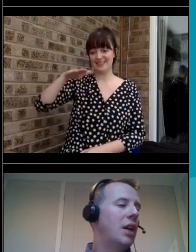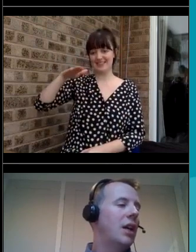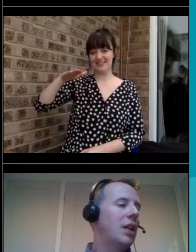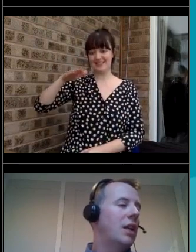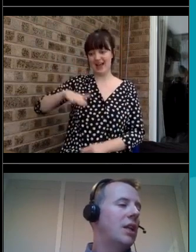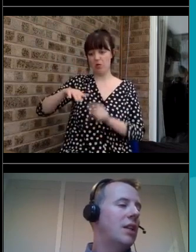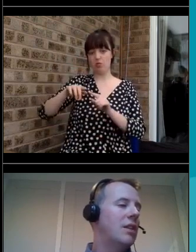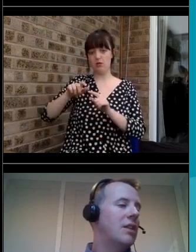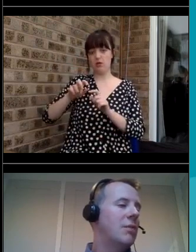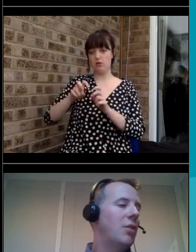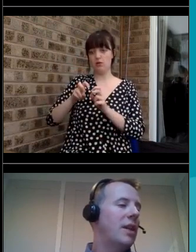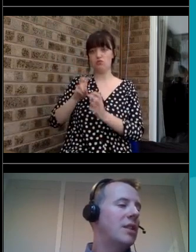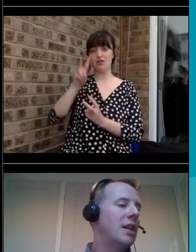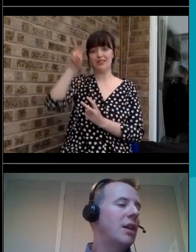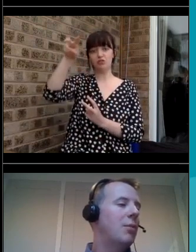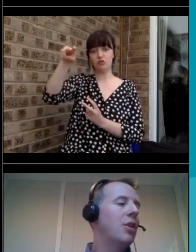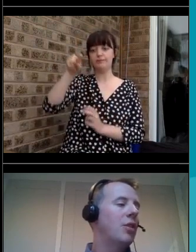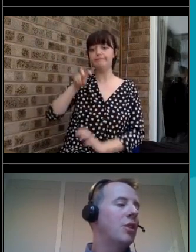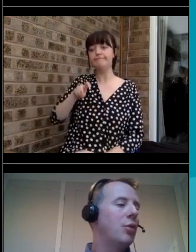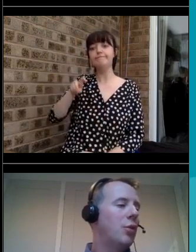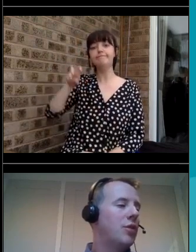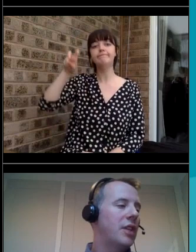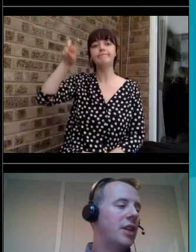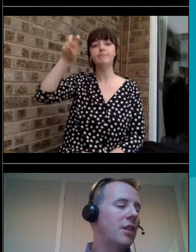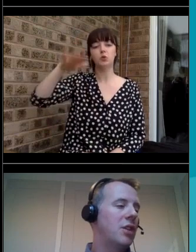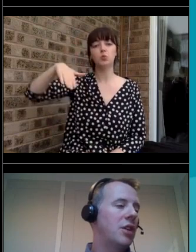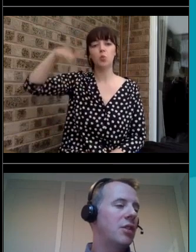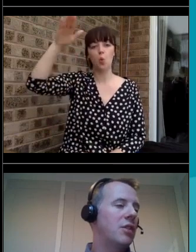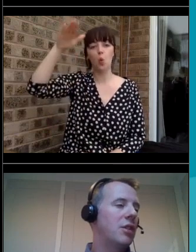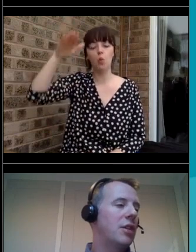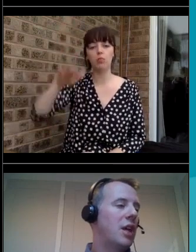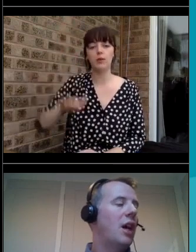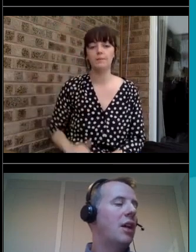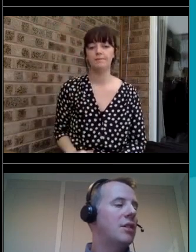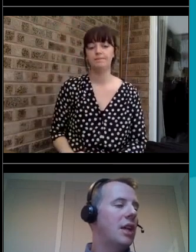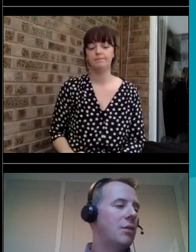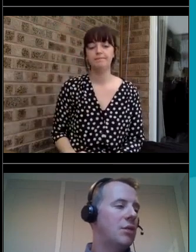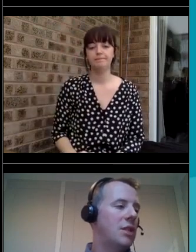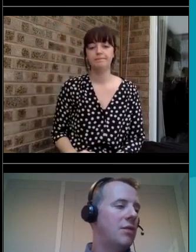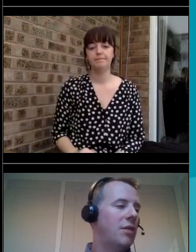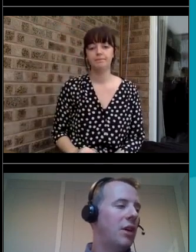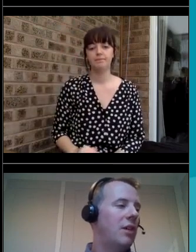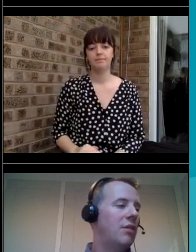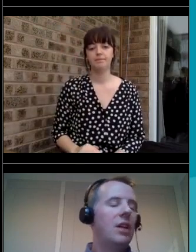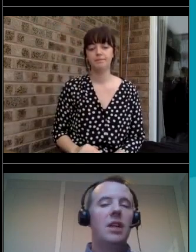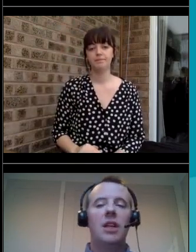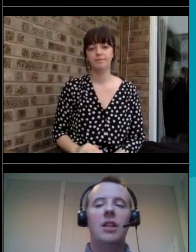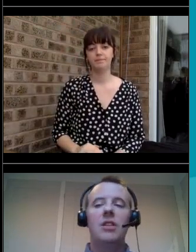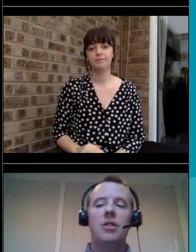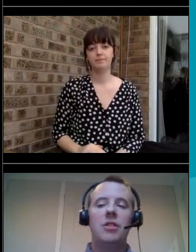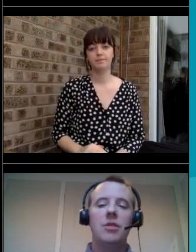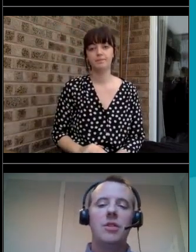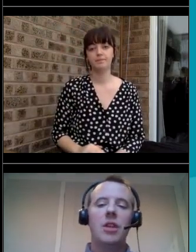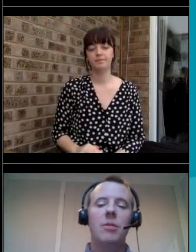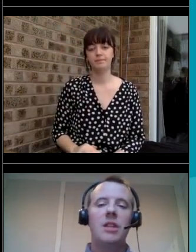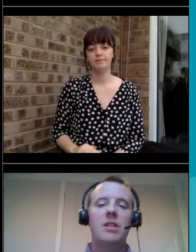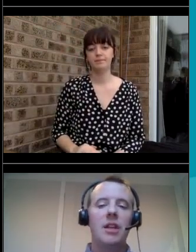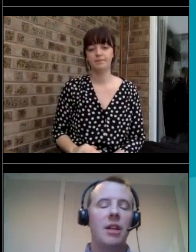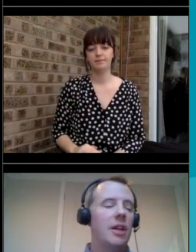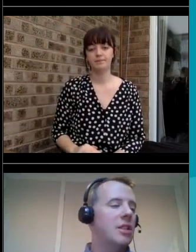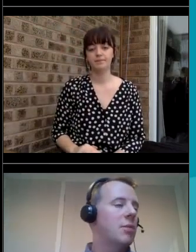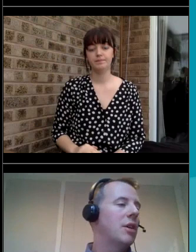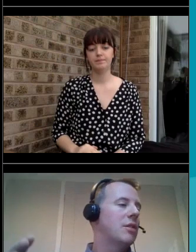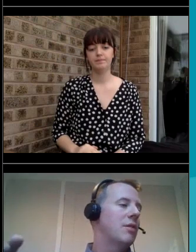them in a similar way to now, but on the north side of the junction under the M25. And the junction is also